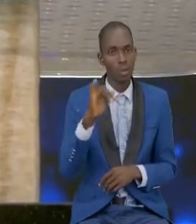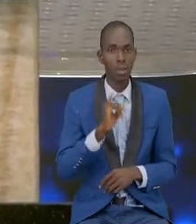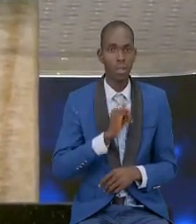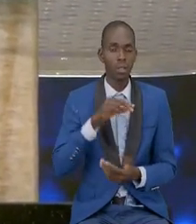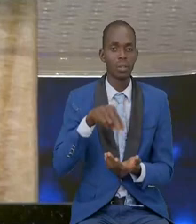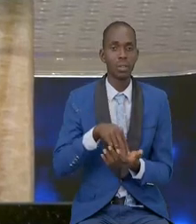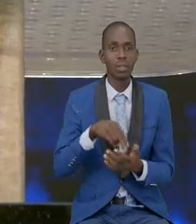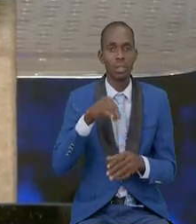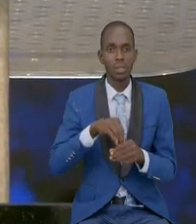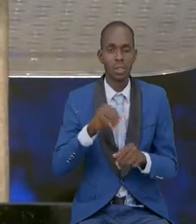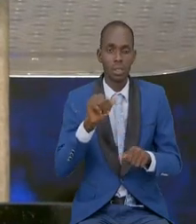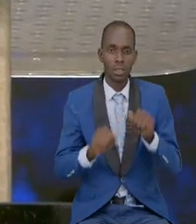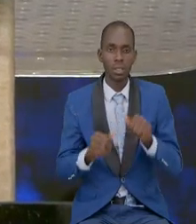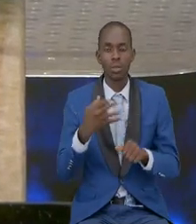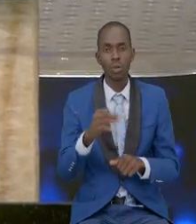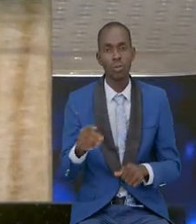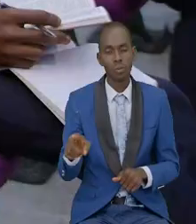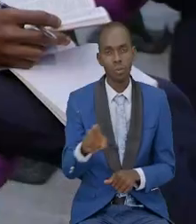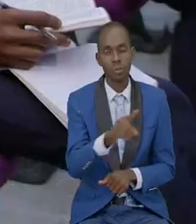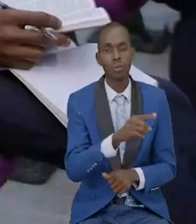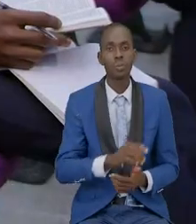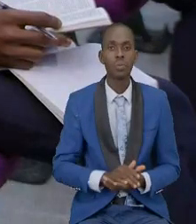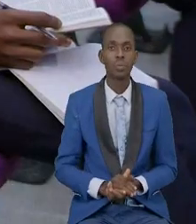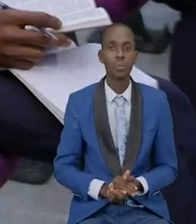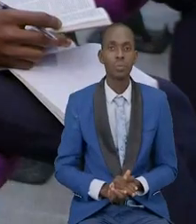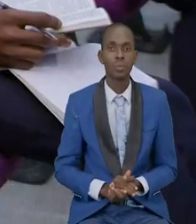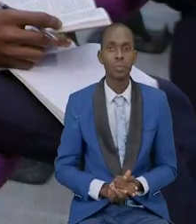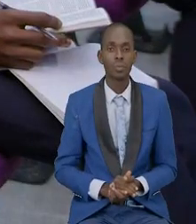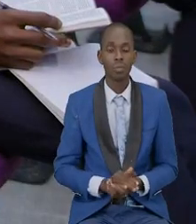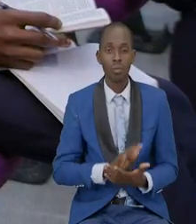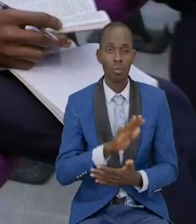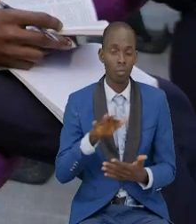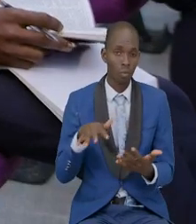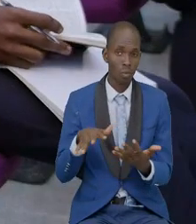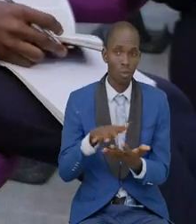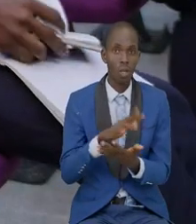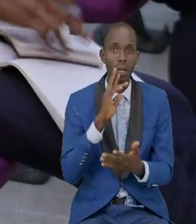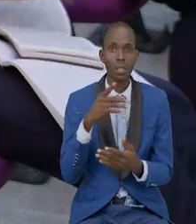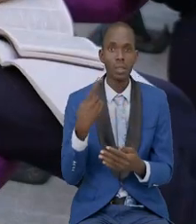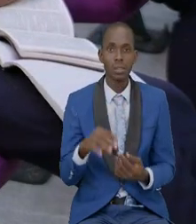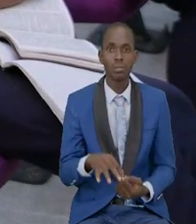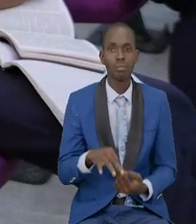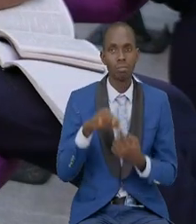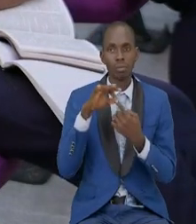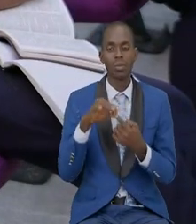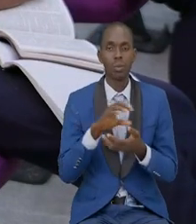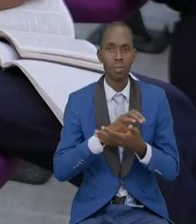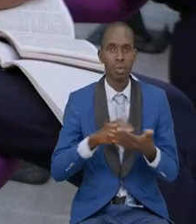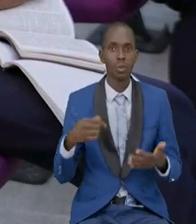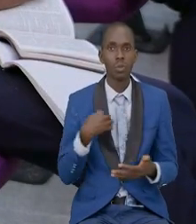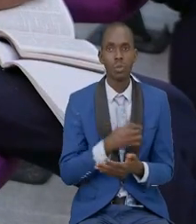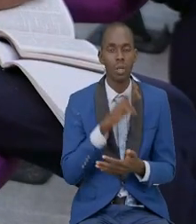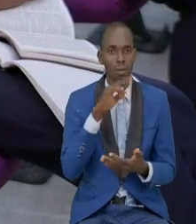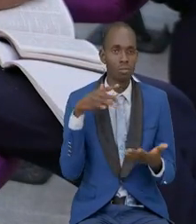stand in doubt of you. Those are the precious verses we're looking at today.